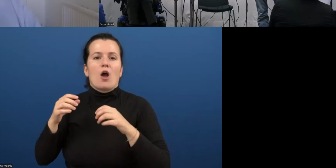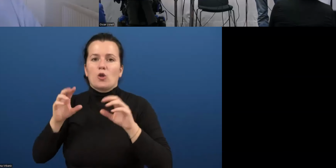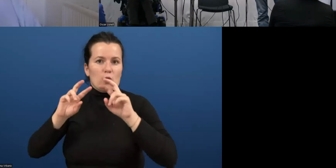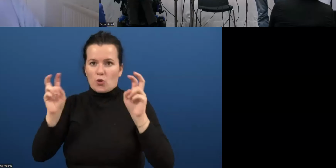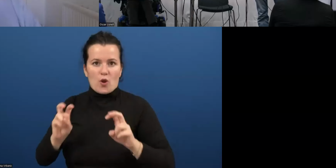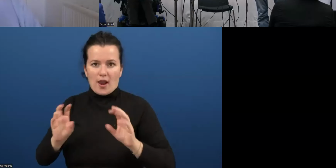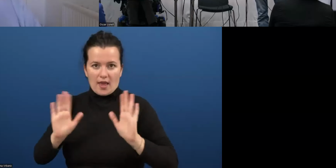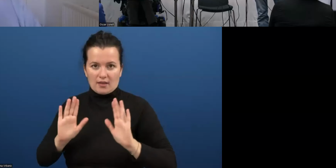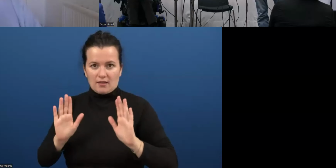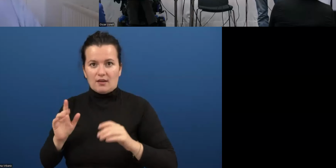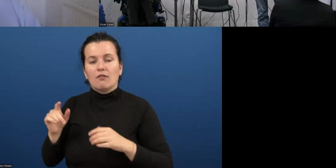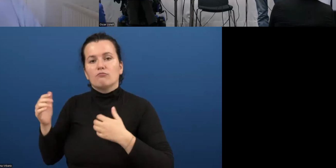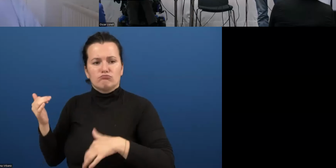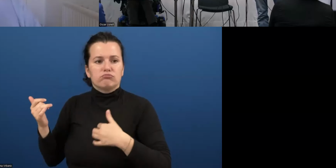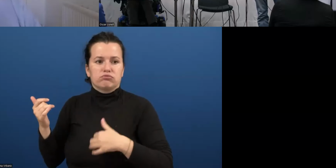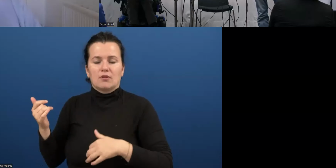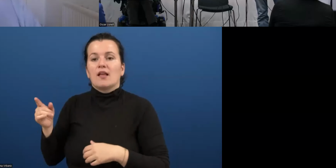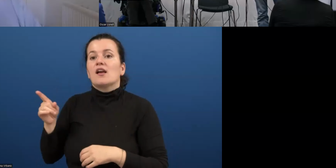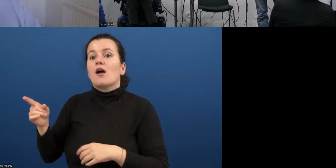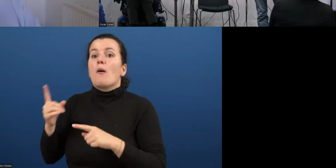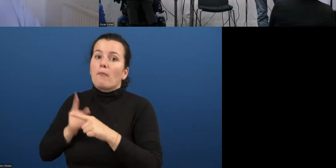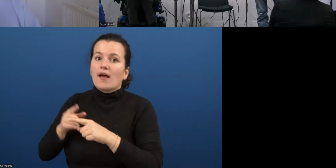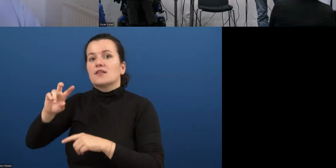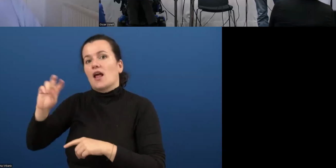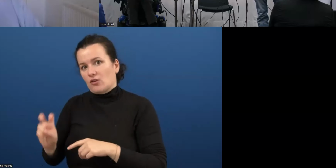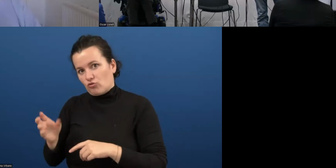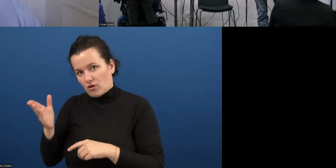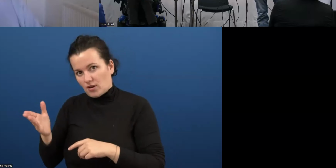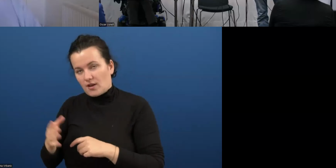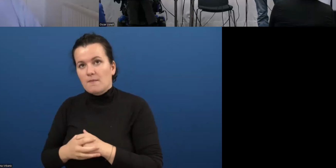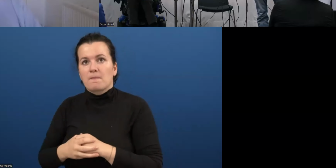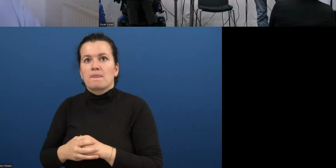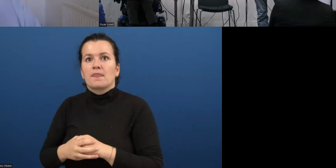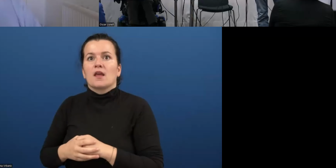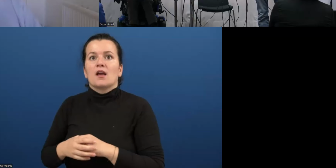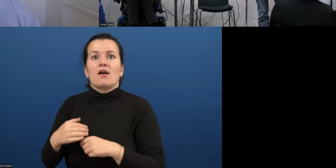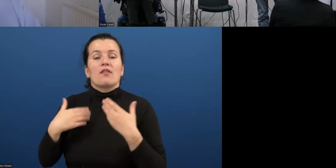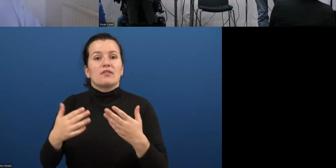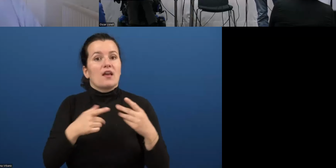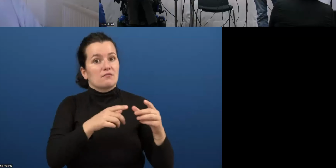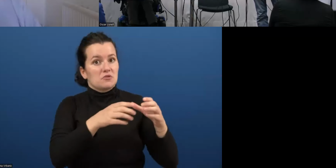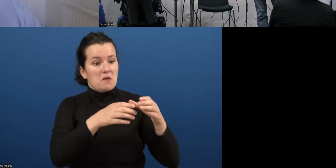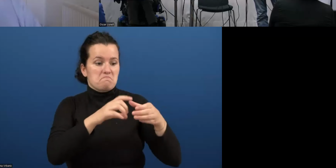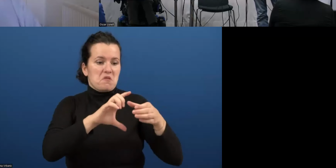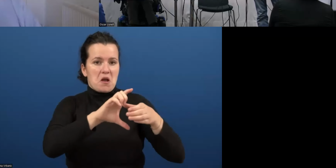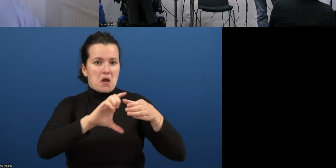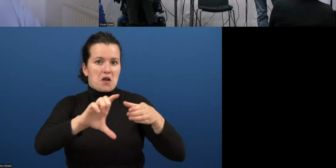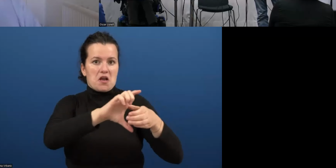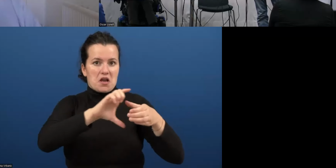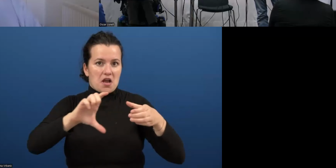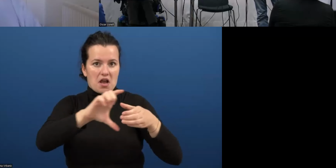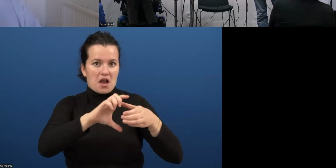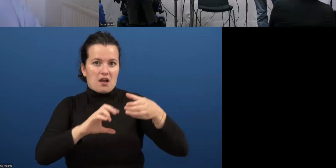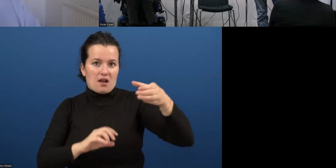more an electronic landscape. And one of the things was can, and the oboe player, he fell so in love with it,